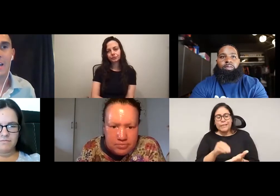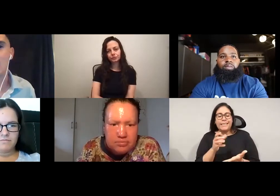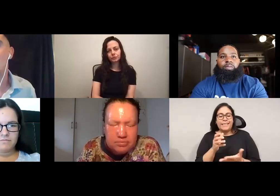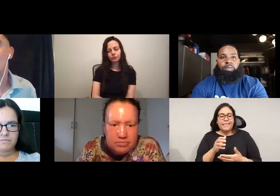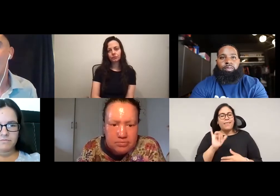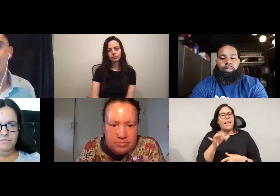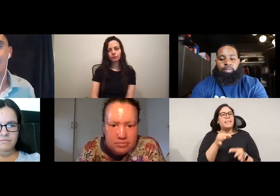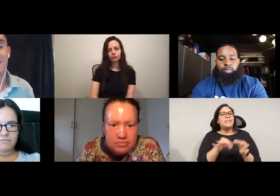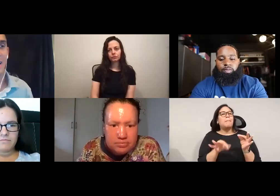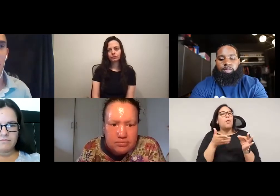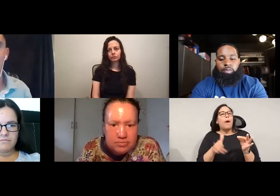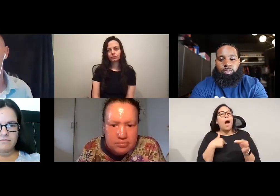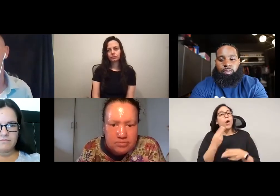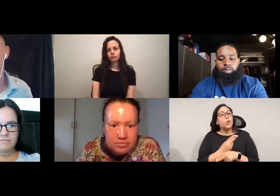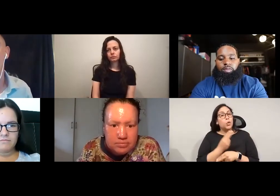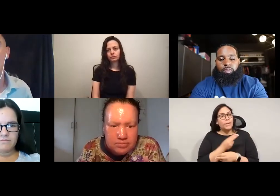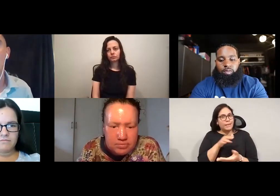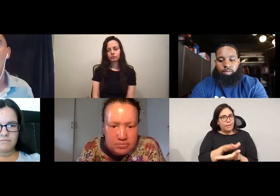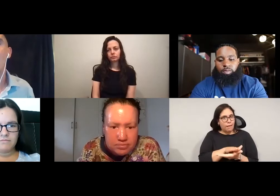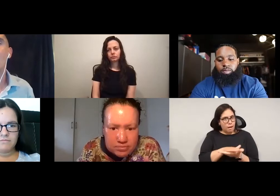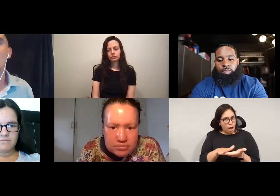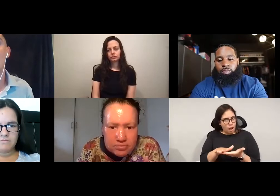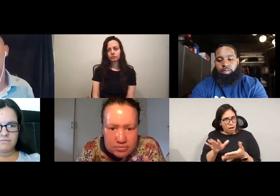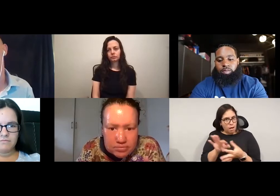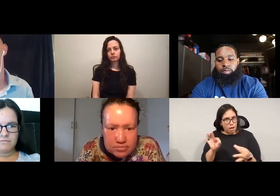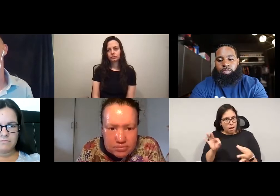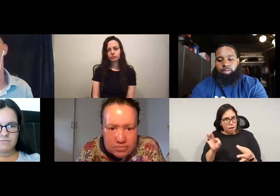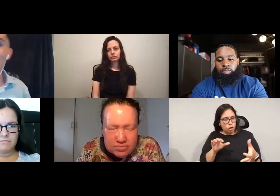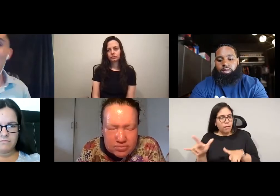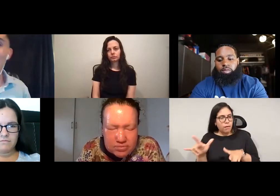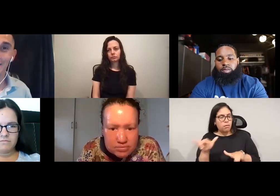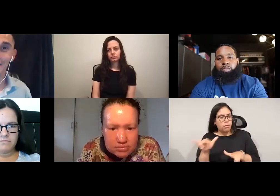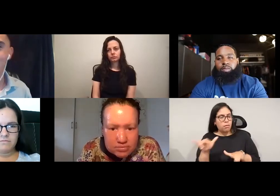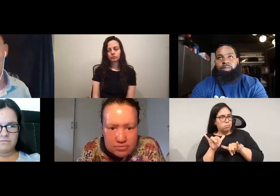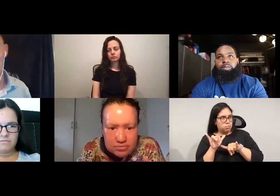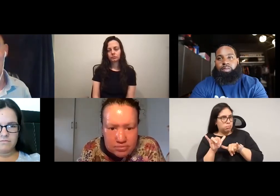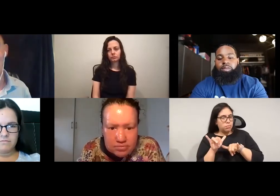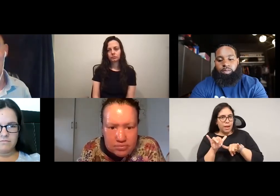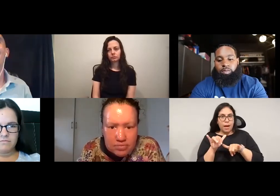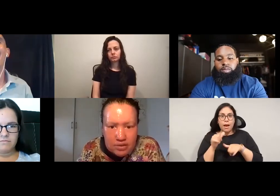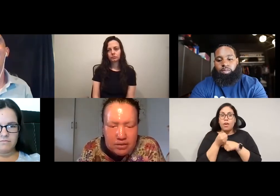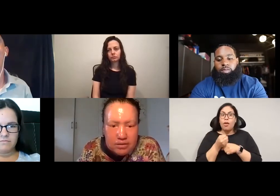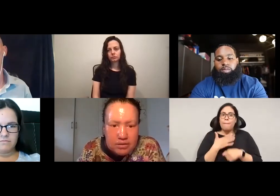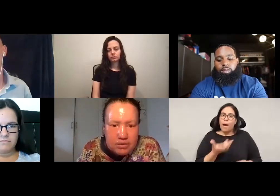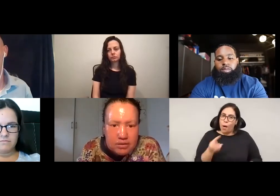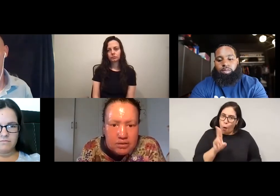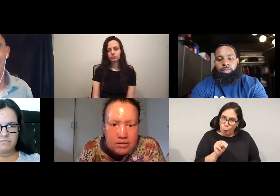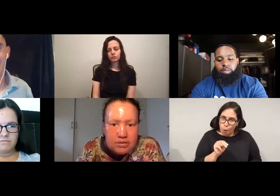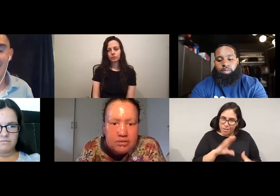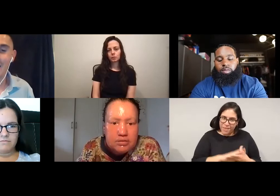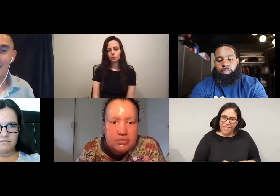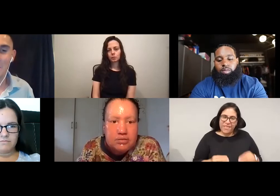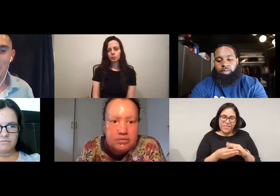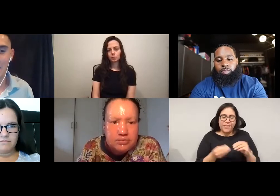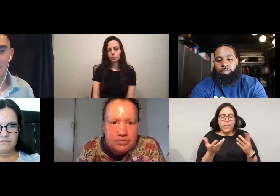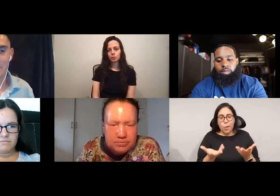I kind of used kindness to kind of shift that narrative and create my own narrative, to quote Wesley. And